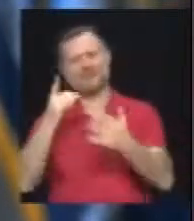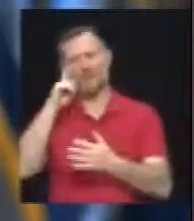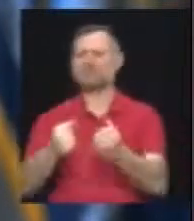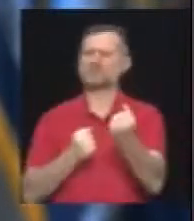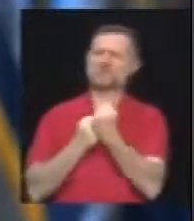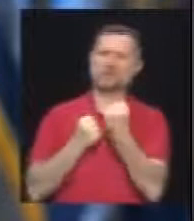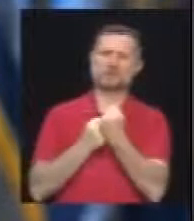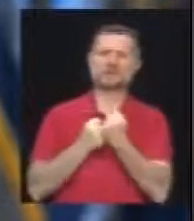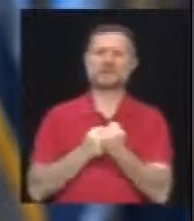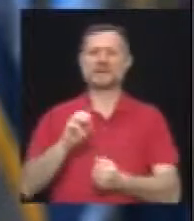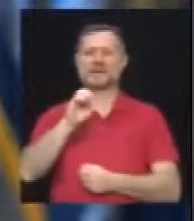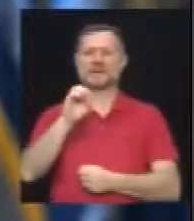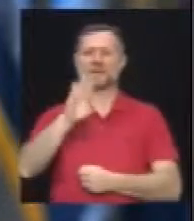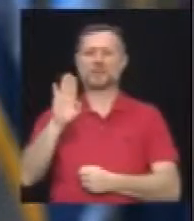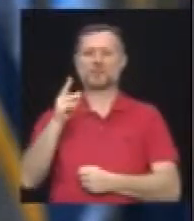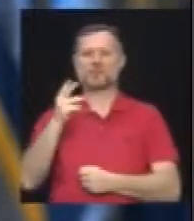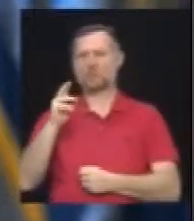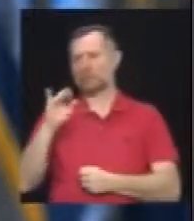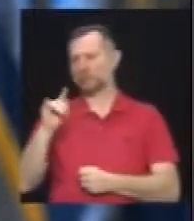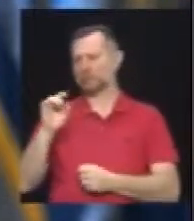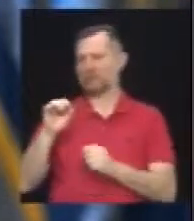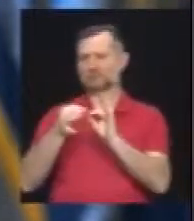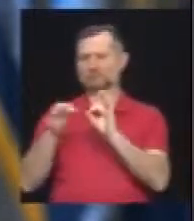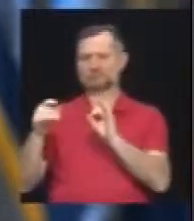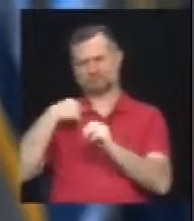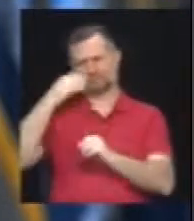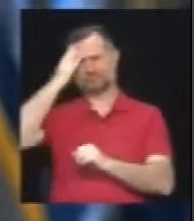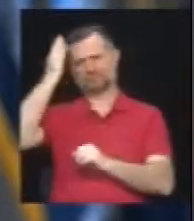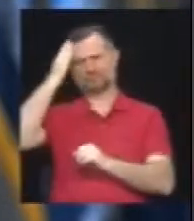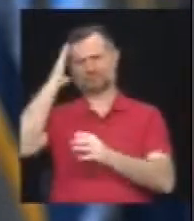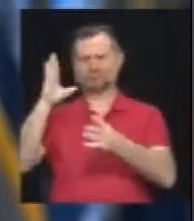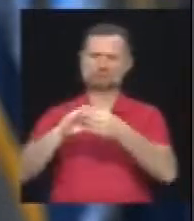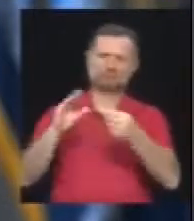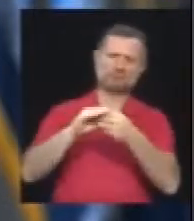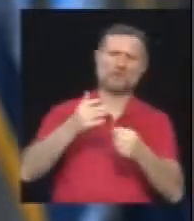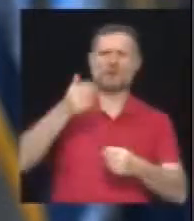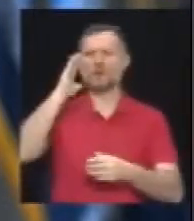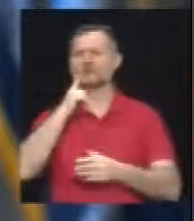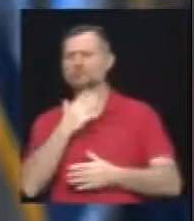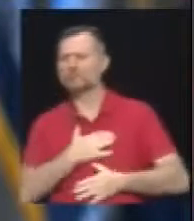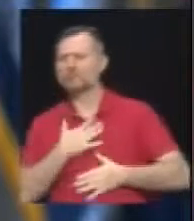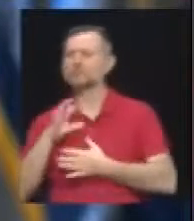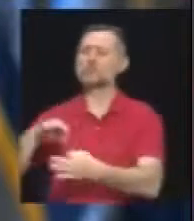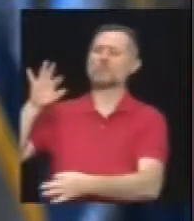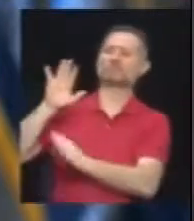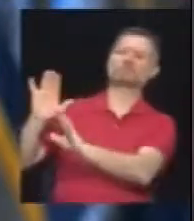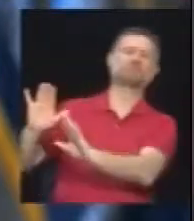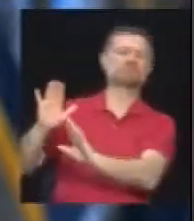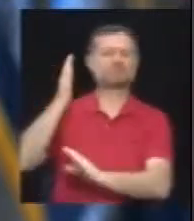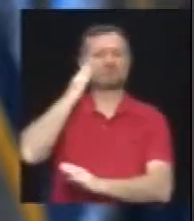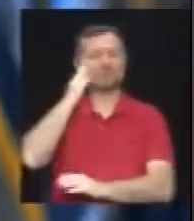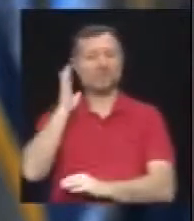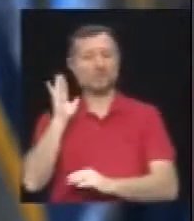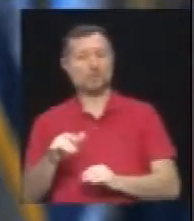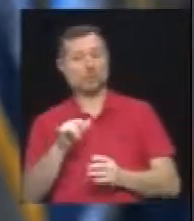often quoted by my father, God rest his soul, when he said, quote, New York is to the nation what the